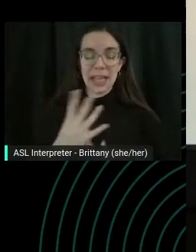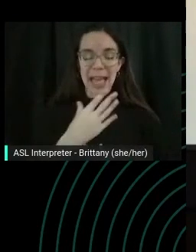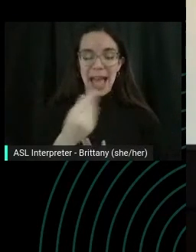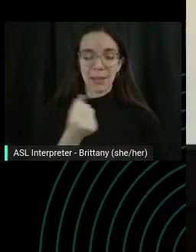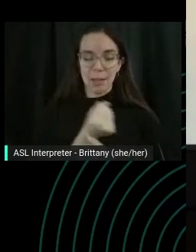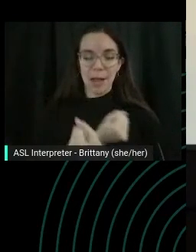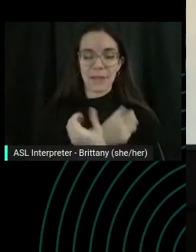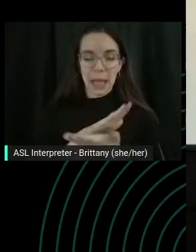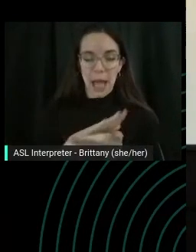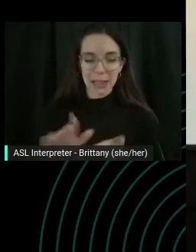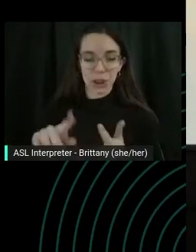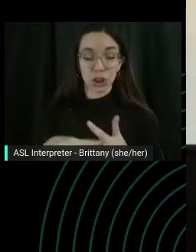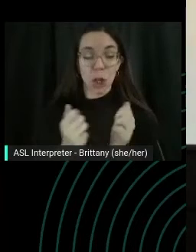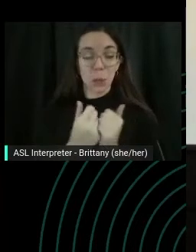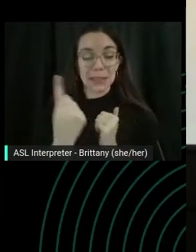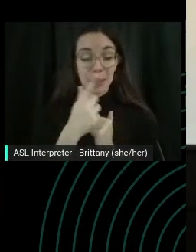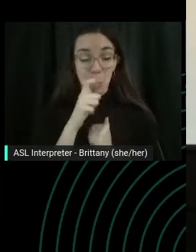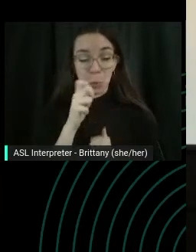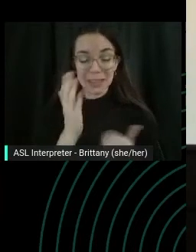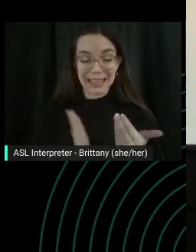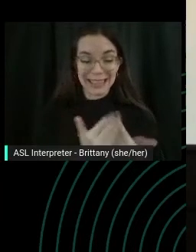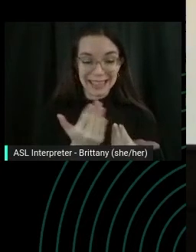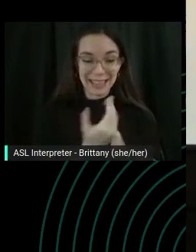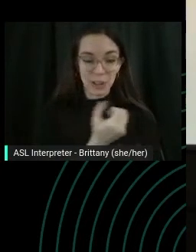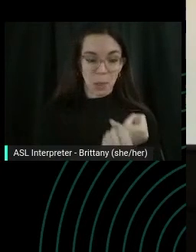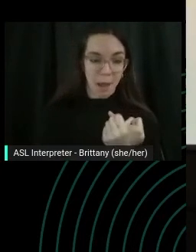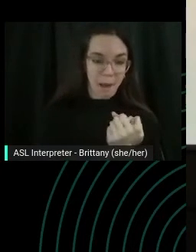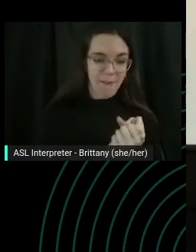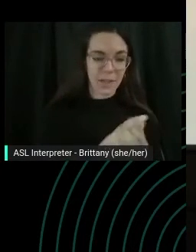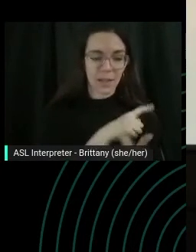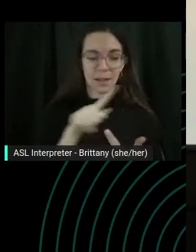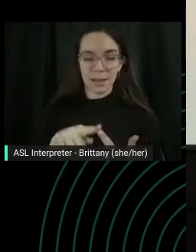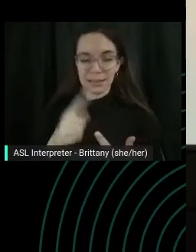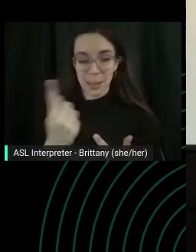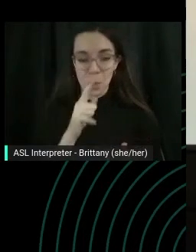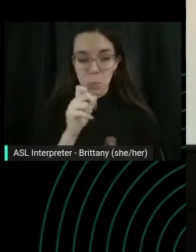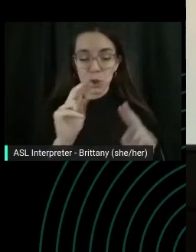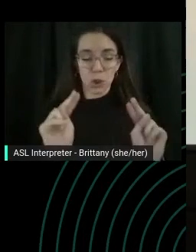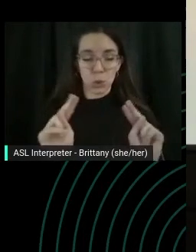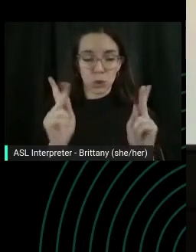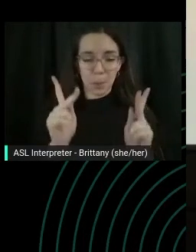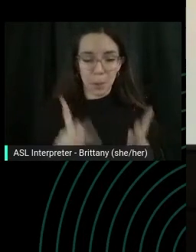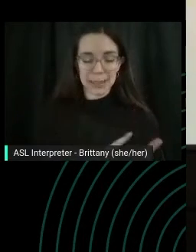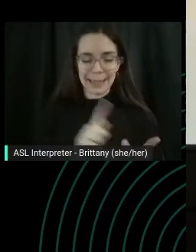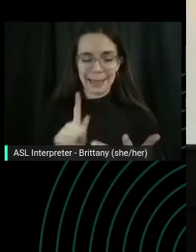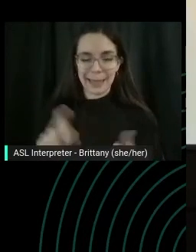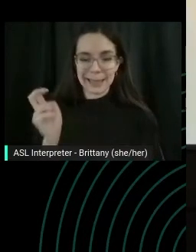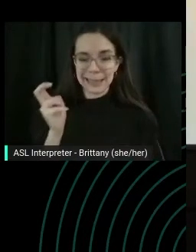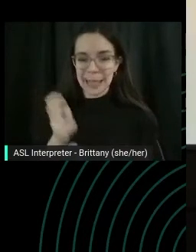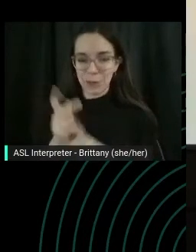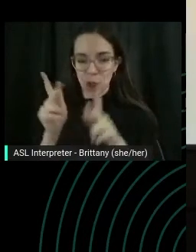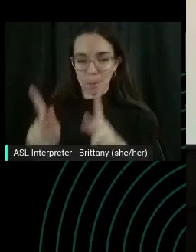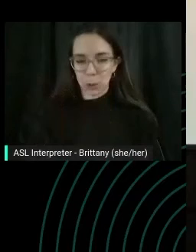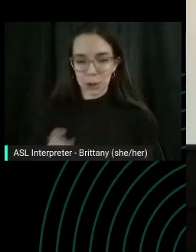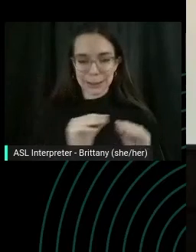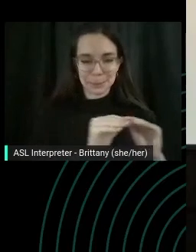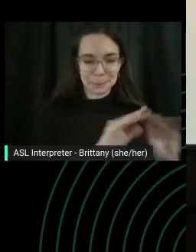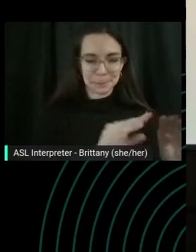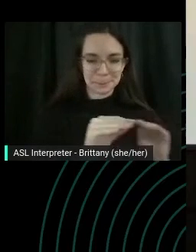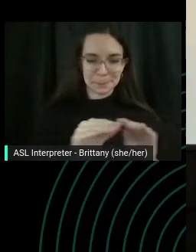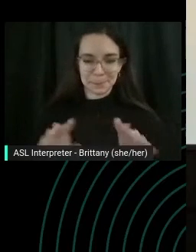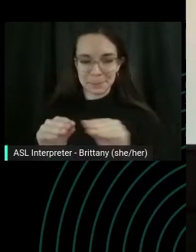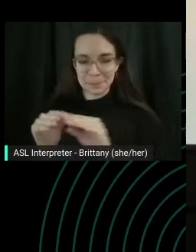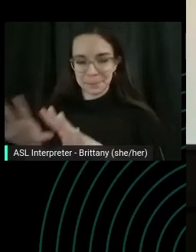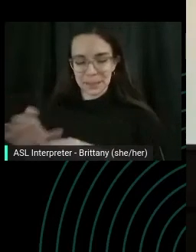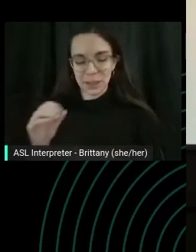love, then we'll move on to someone who's neutral, and then we'll move to a difficult person. So acknowledging that this can bring up difficult